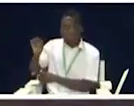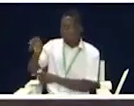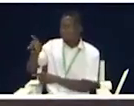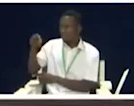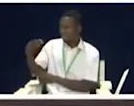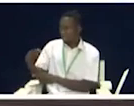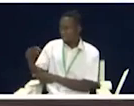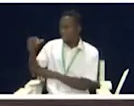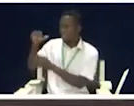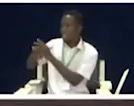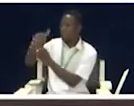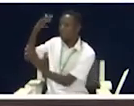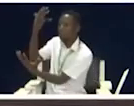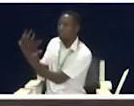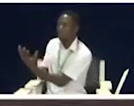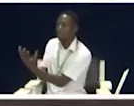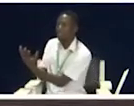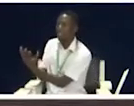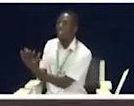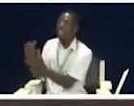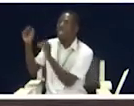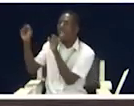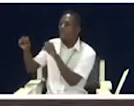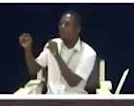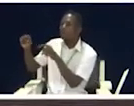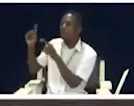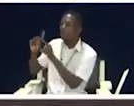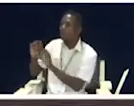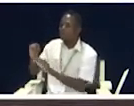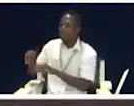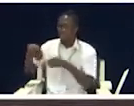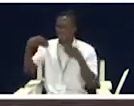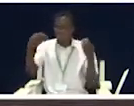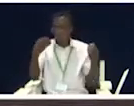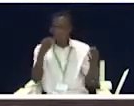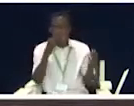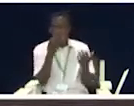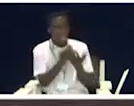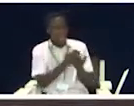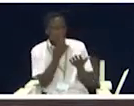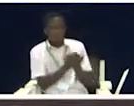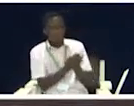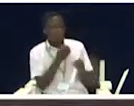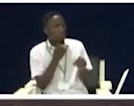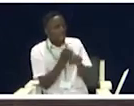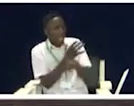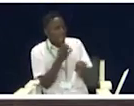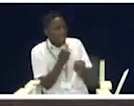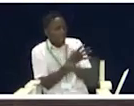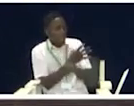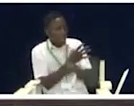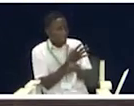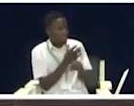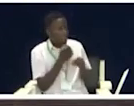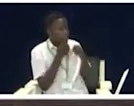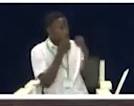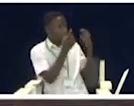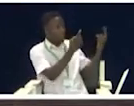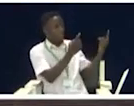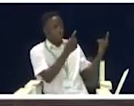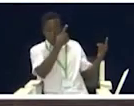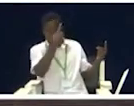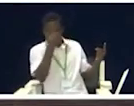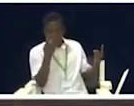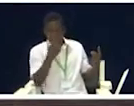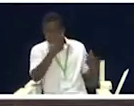years, being able to give an economic advice that has never been heard of. Why? Because he